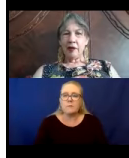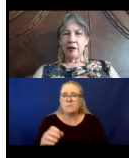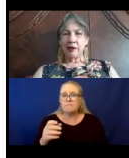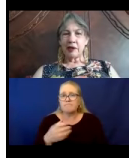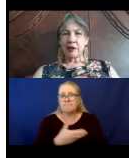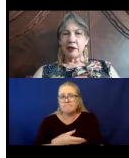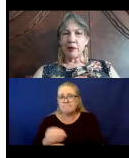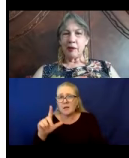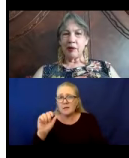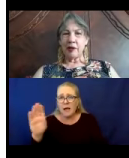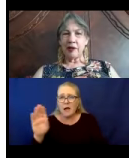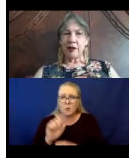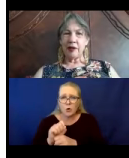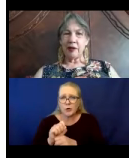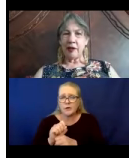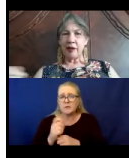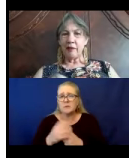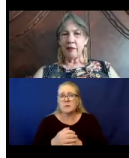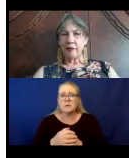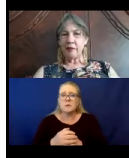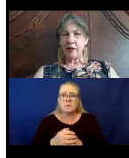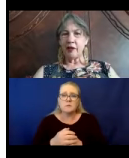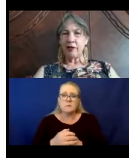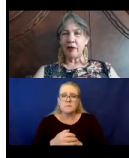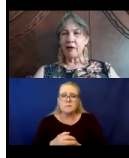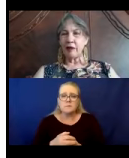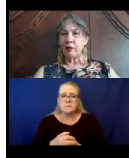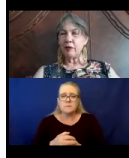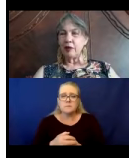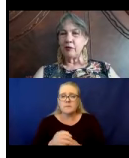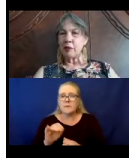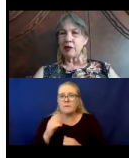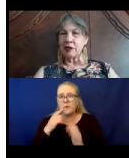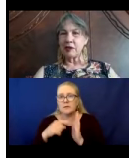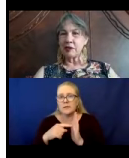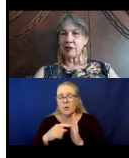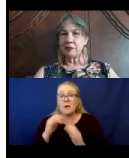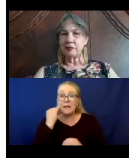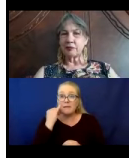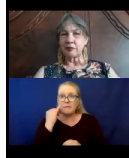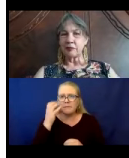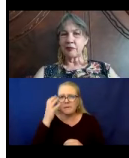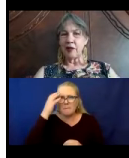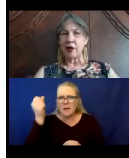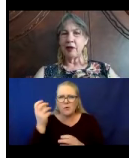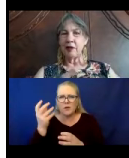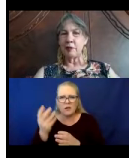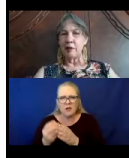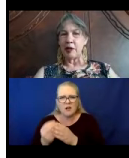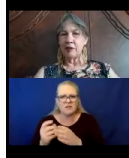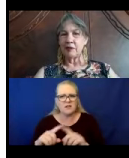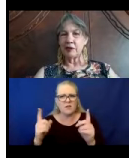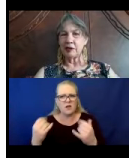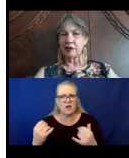Lab results that can be pertinent if you're having memory changes are